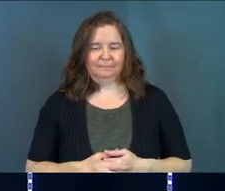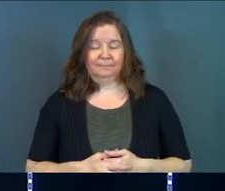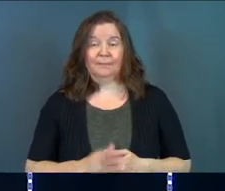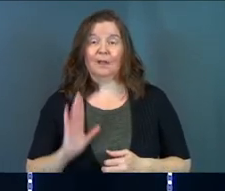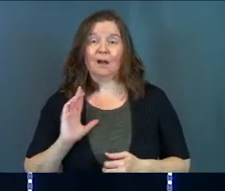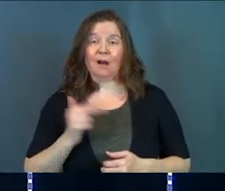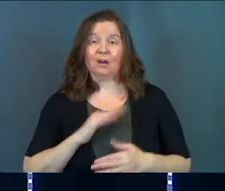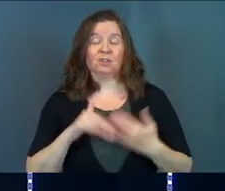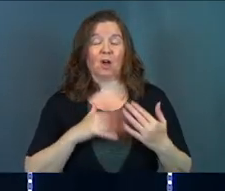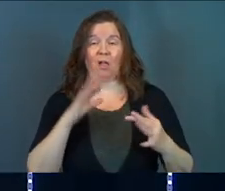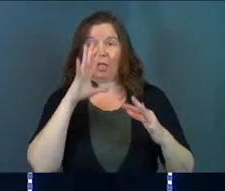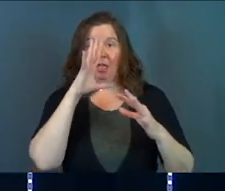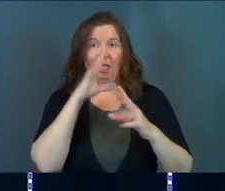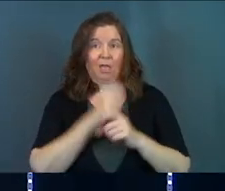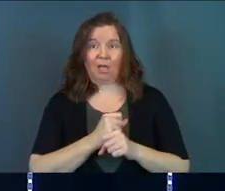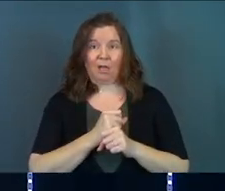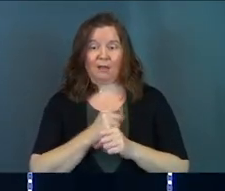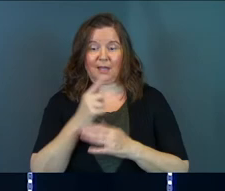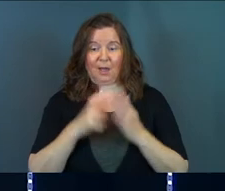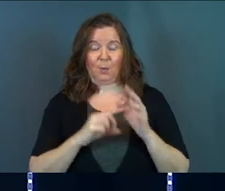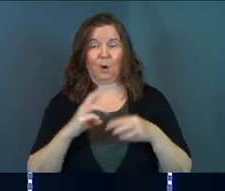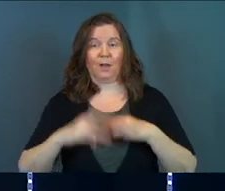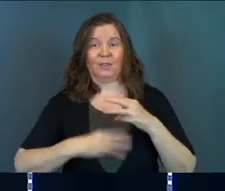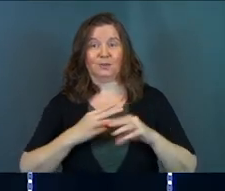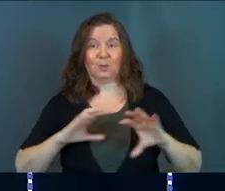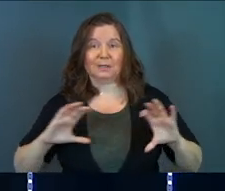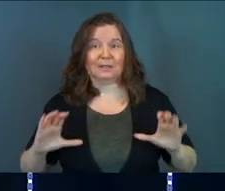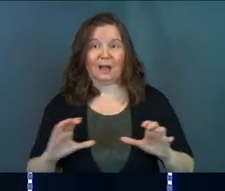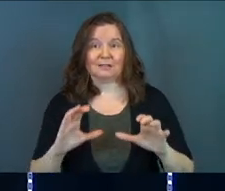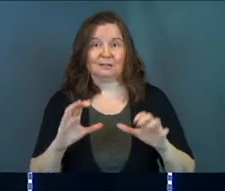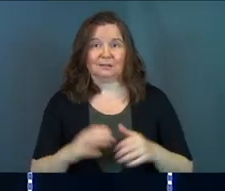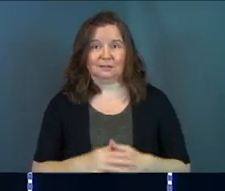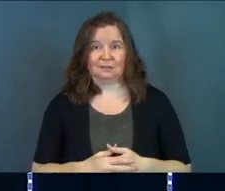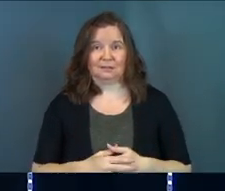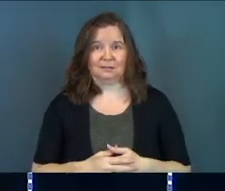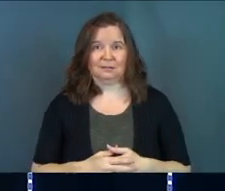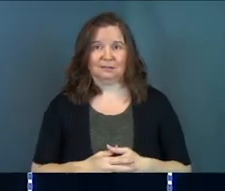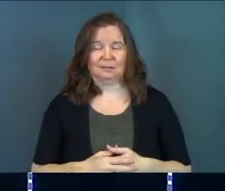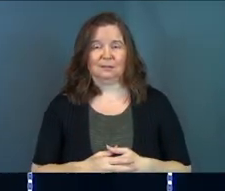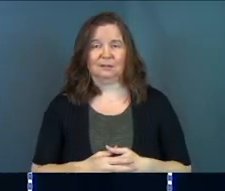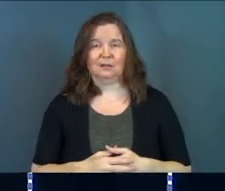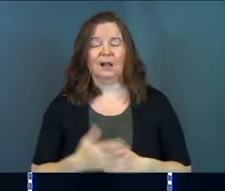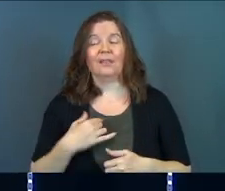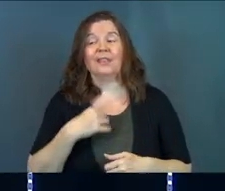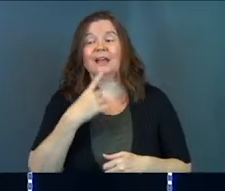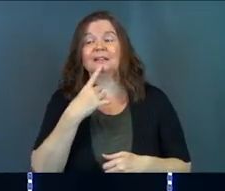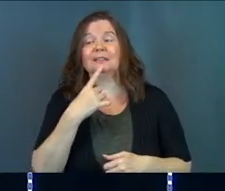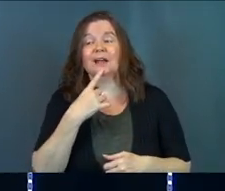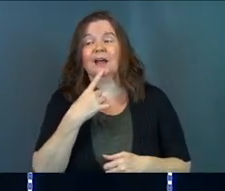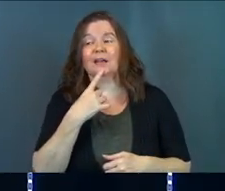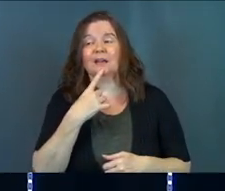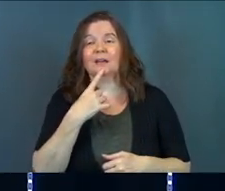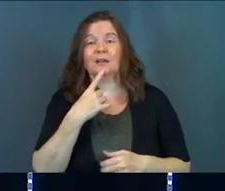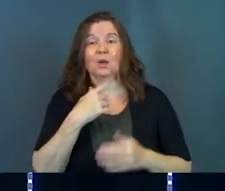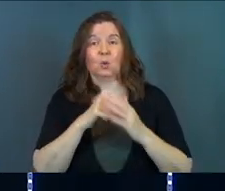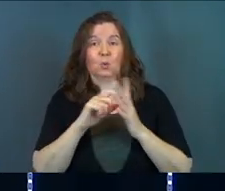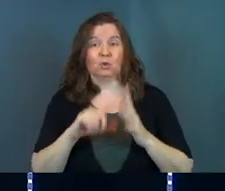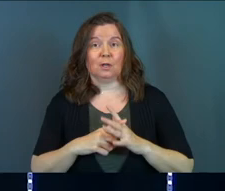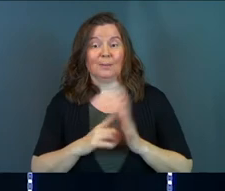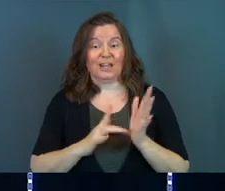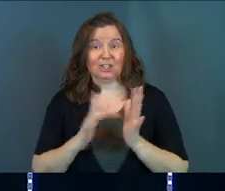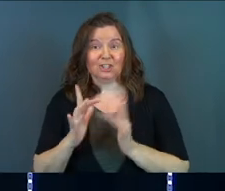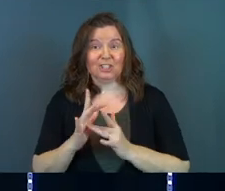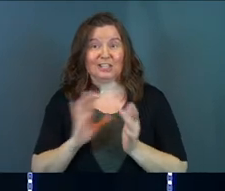Us all caught up in what this world does. And now let's say worship starts